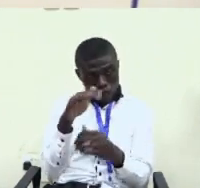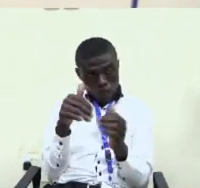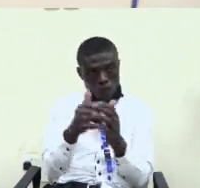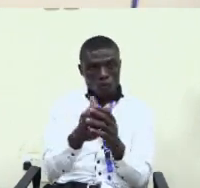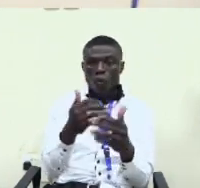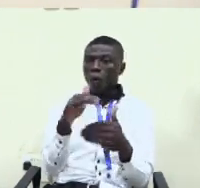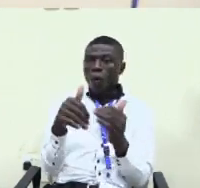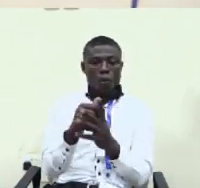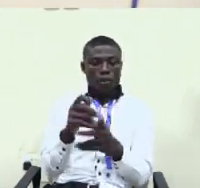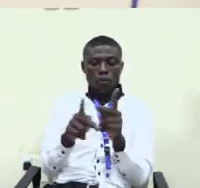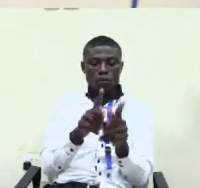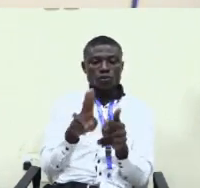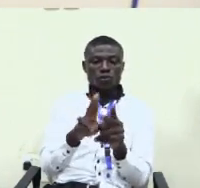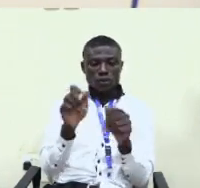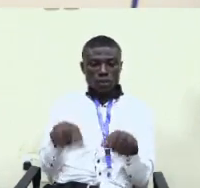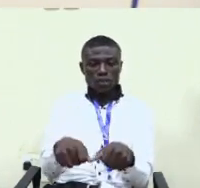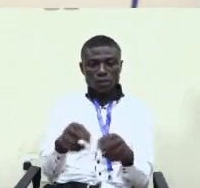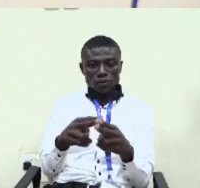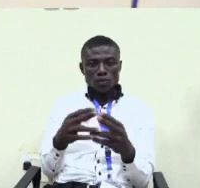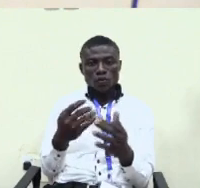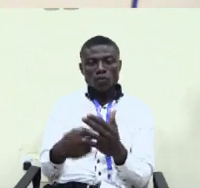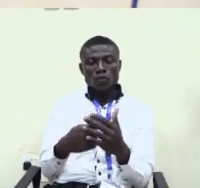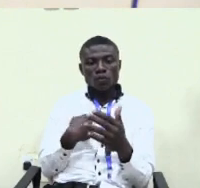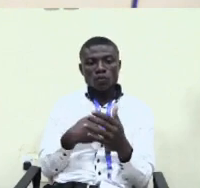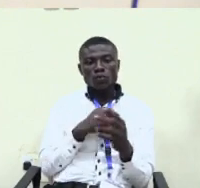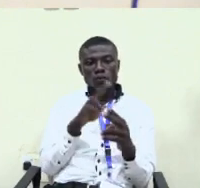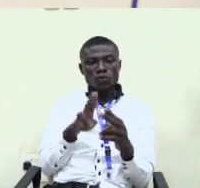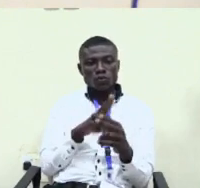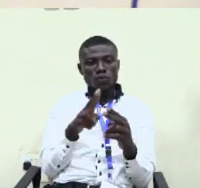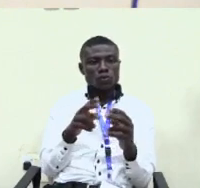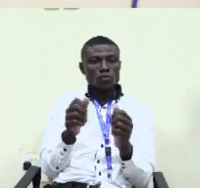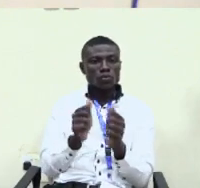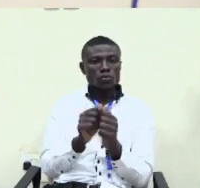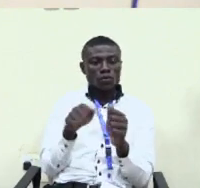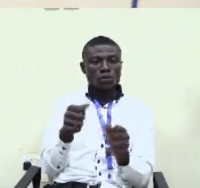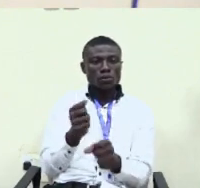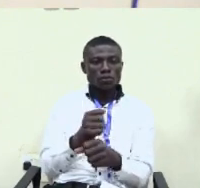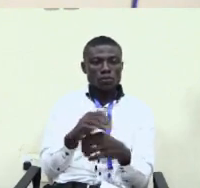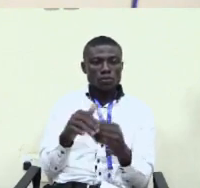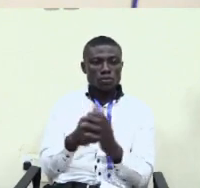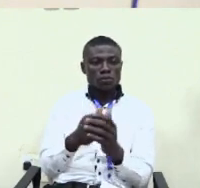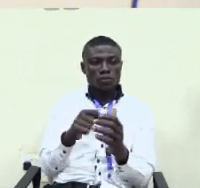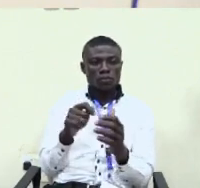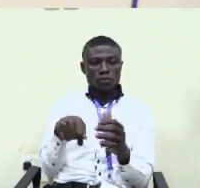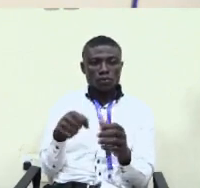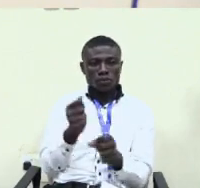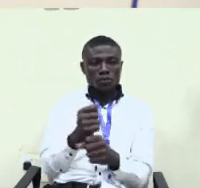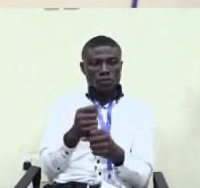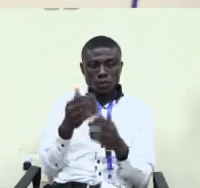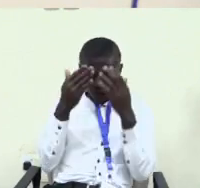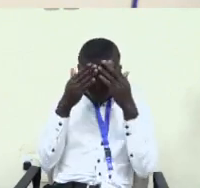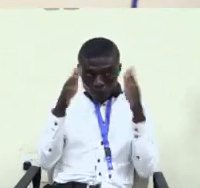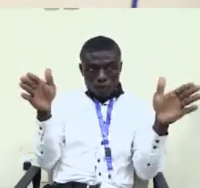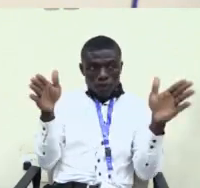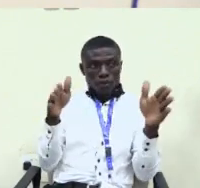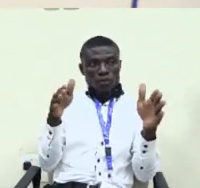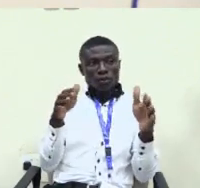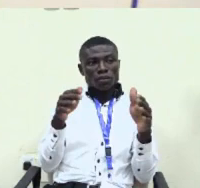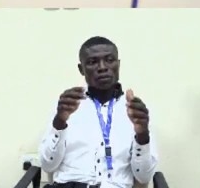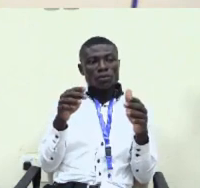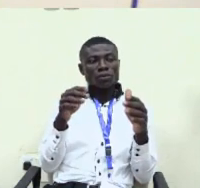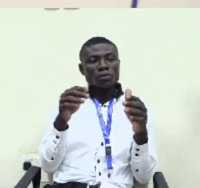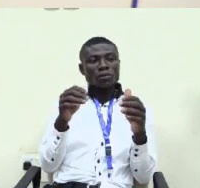general public. So what we do is using it to sensitize or to raise awareness to